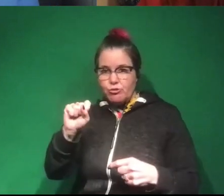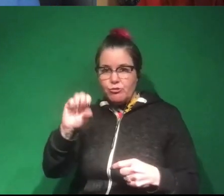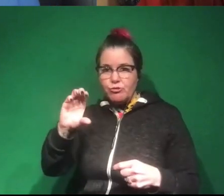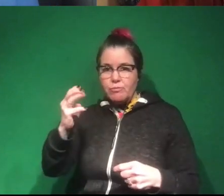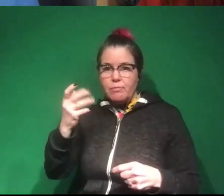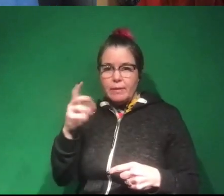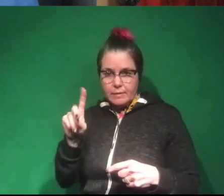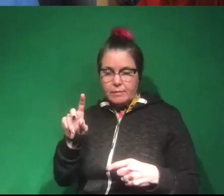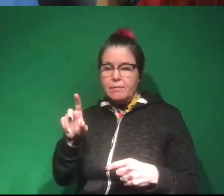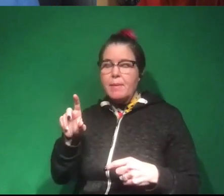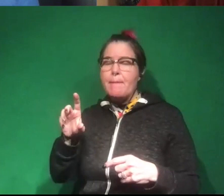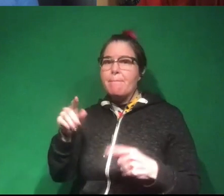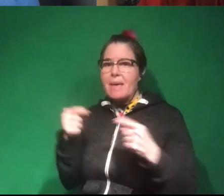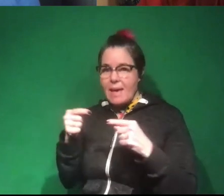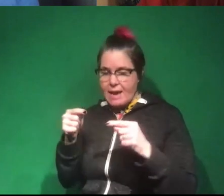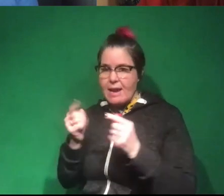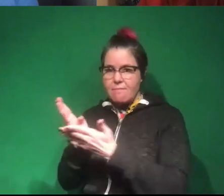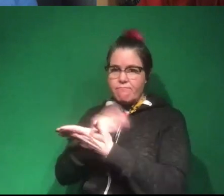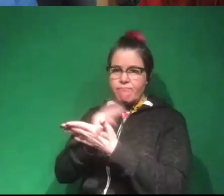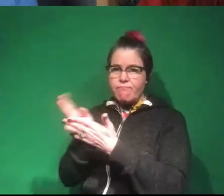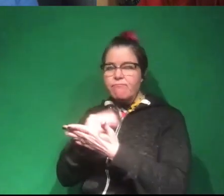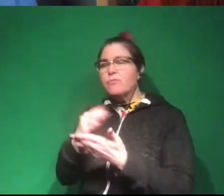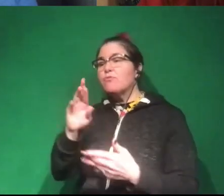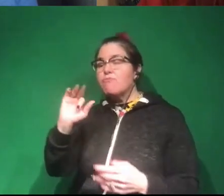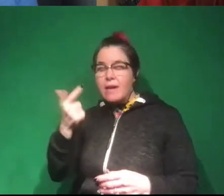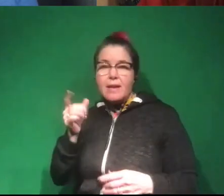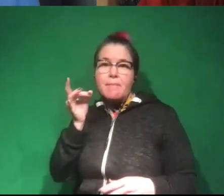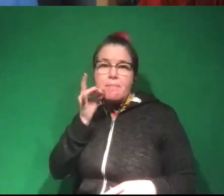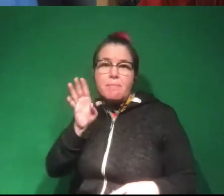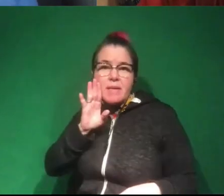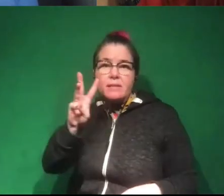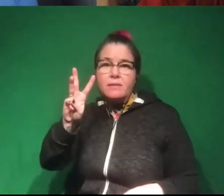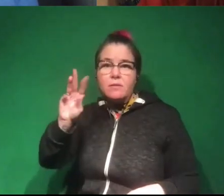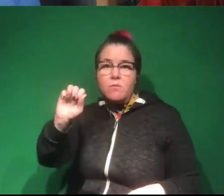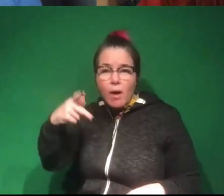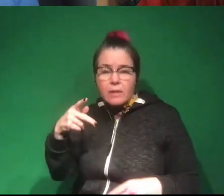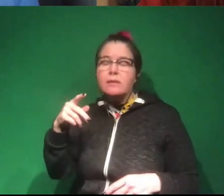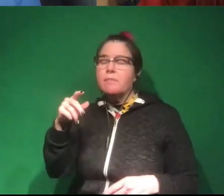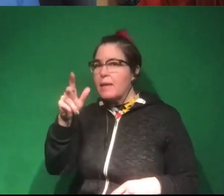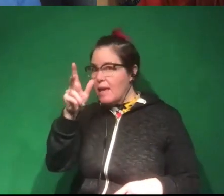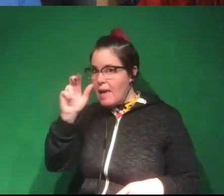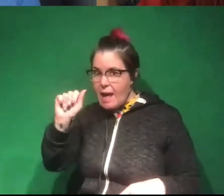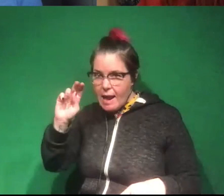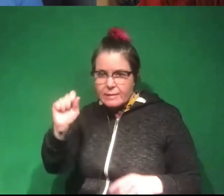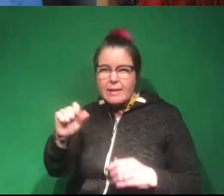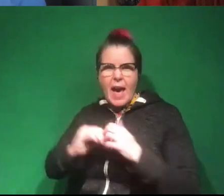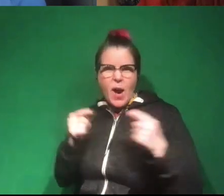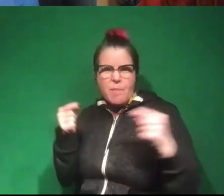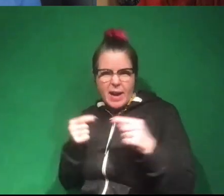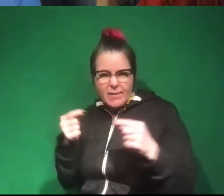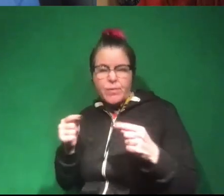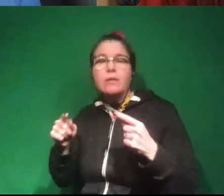rated all these different ants, bees, and wasps for how powerful and painful their sting is when a human experiences